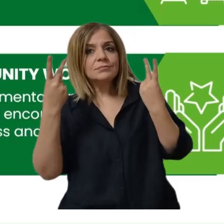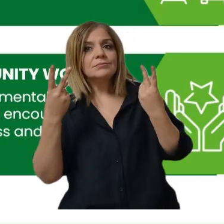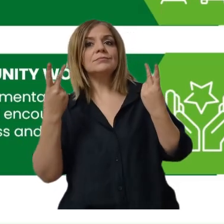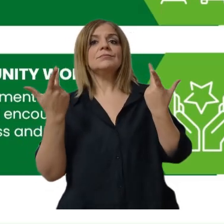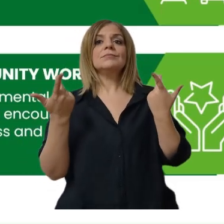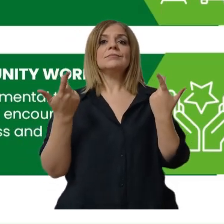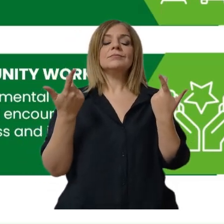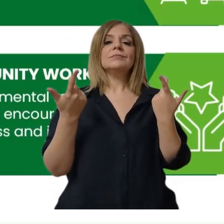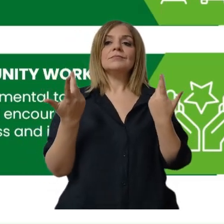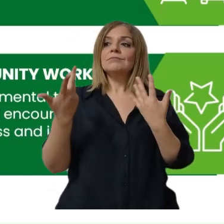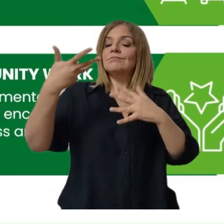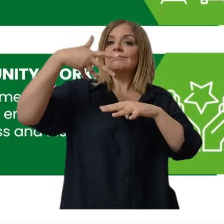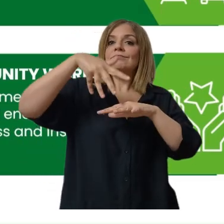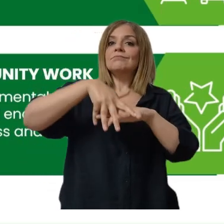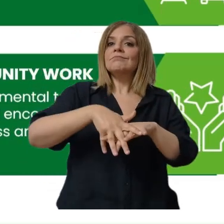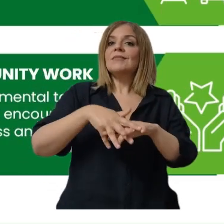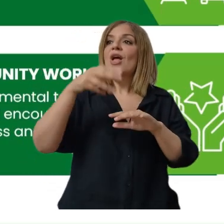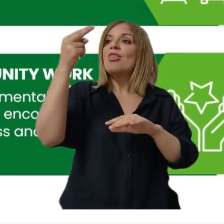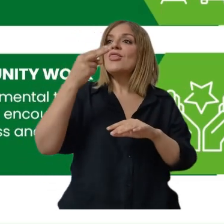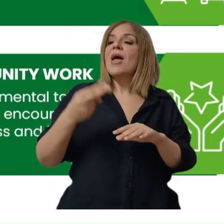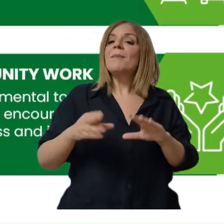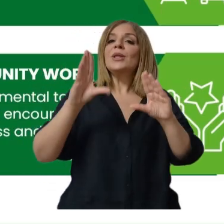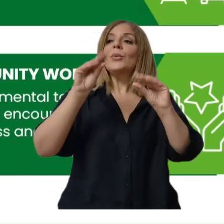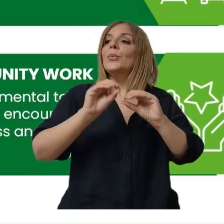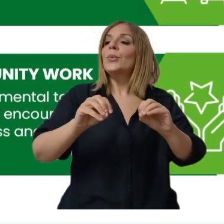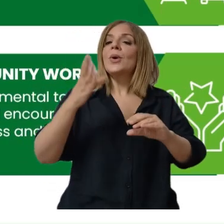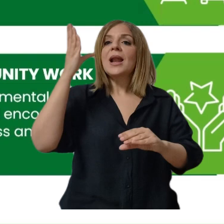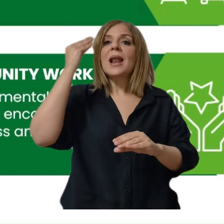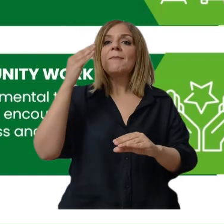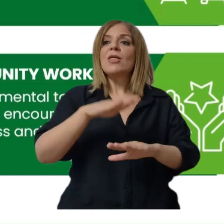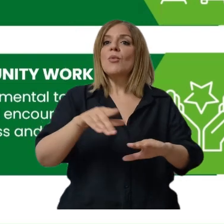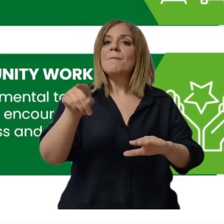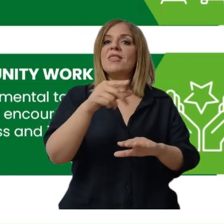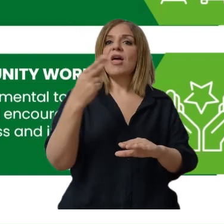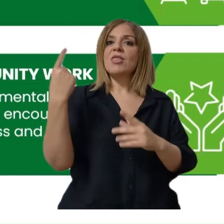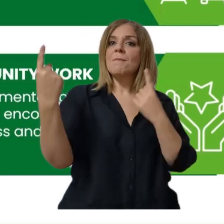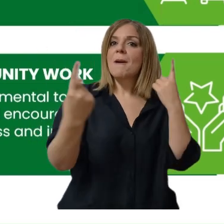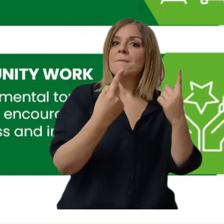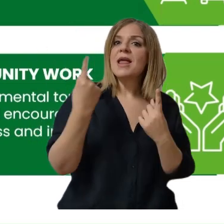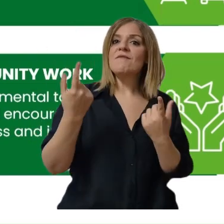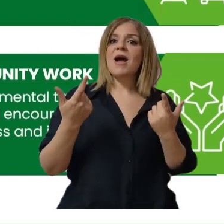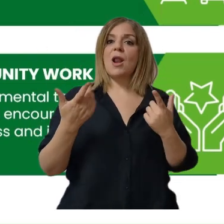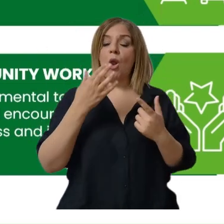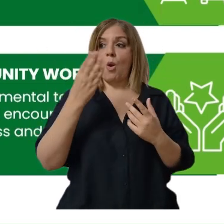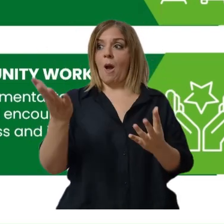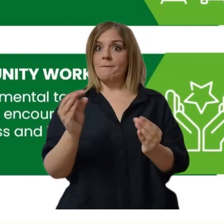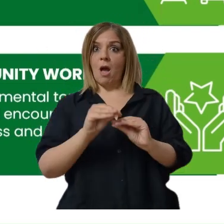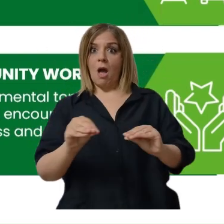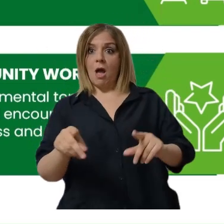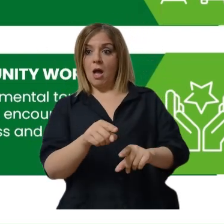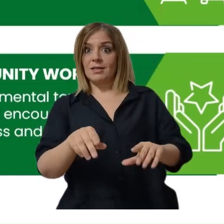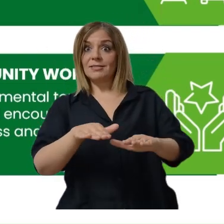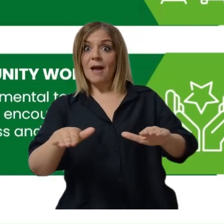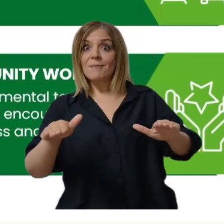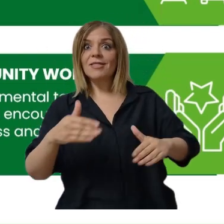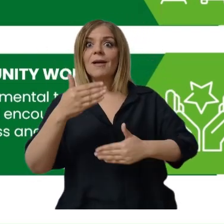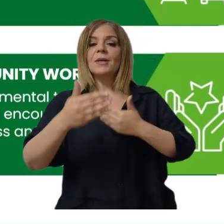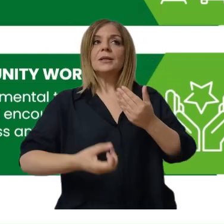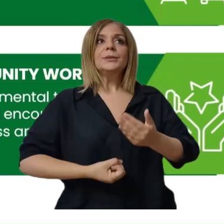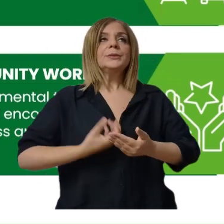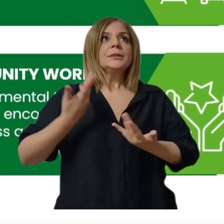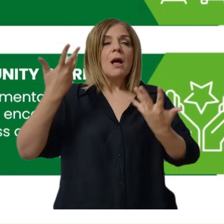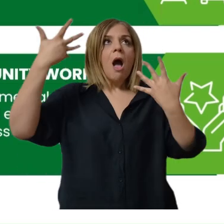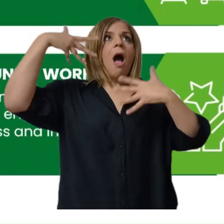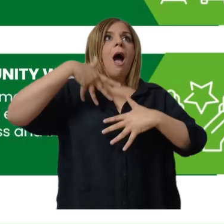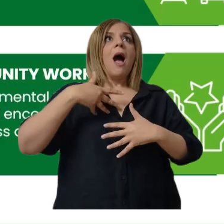can include environmental topics in their lessons. They can educate children, because when we educate children, then they will know